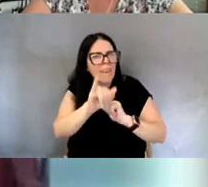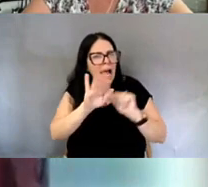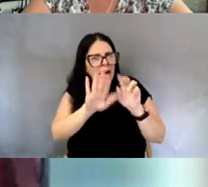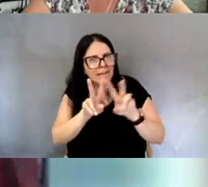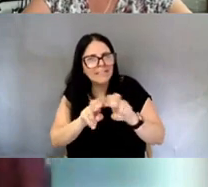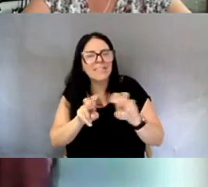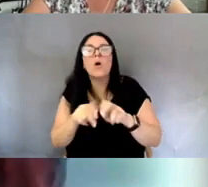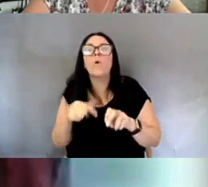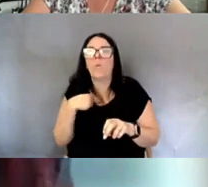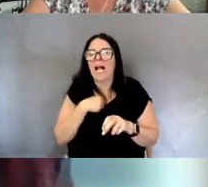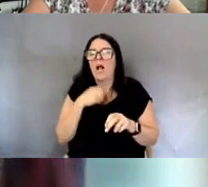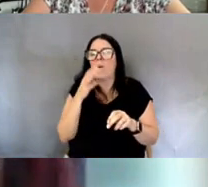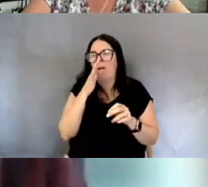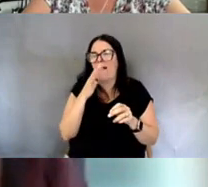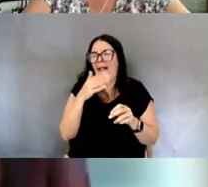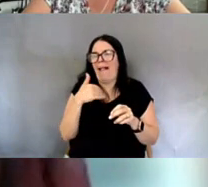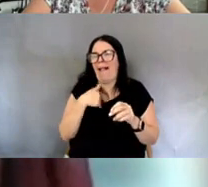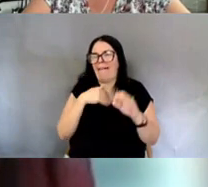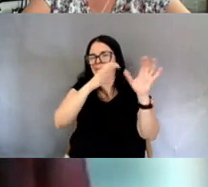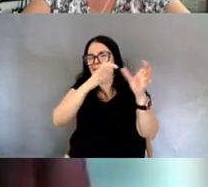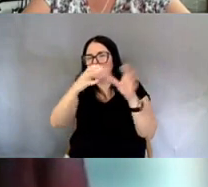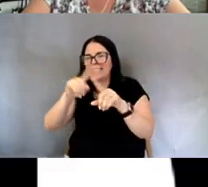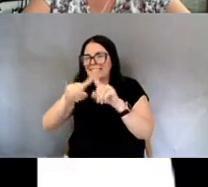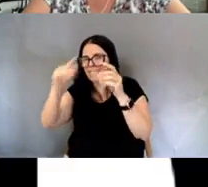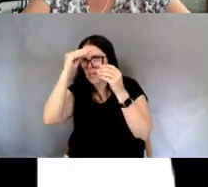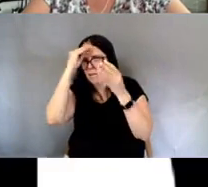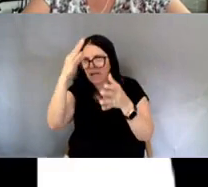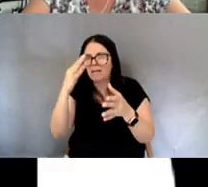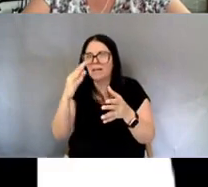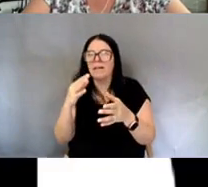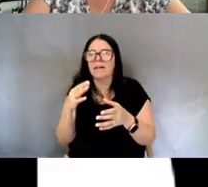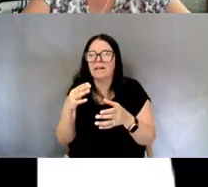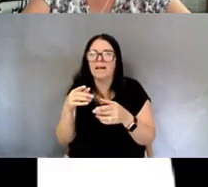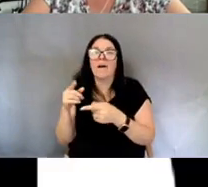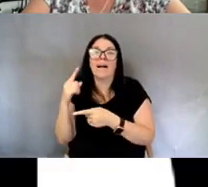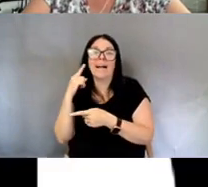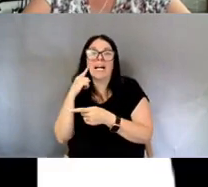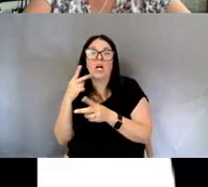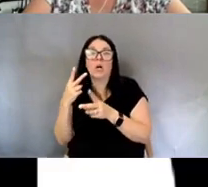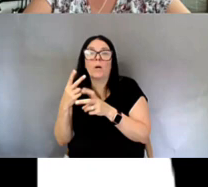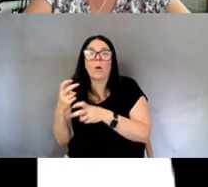with things. So it'll be recording in progress.